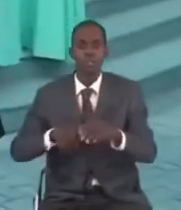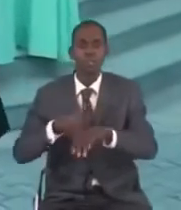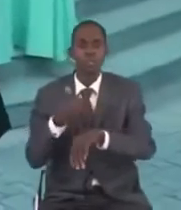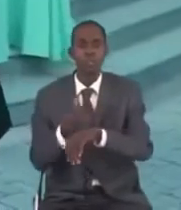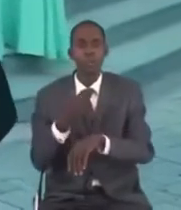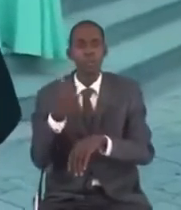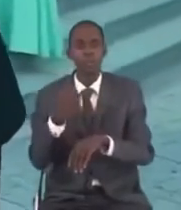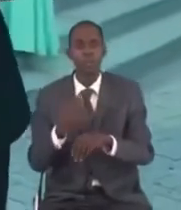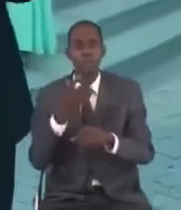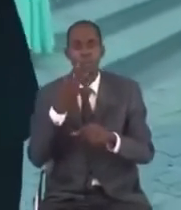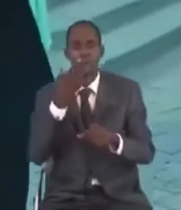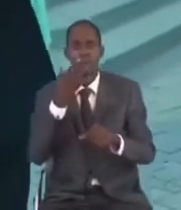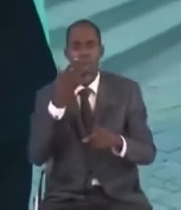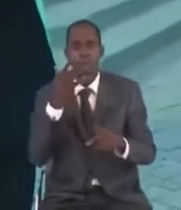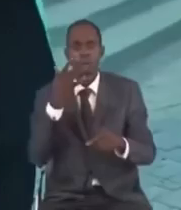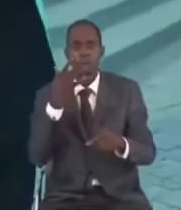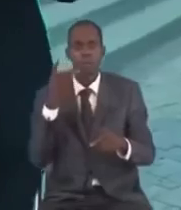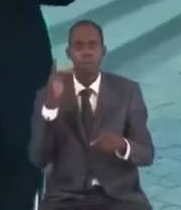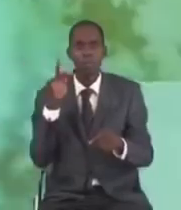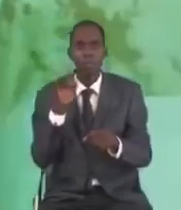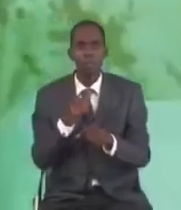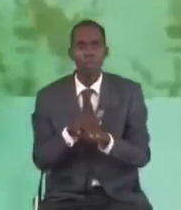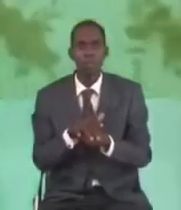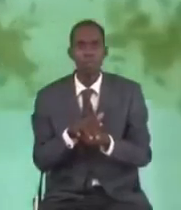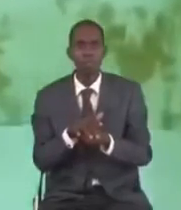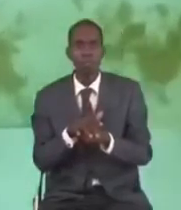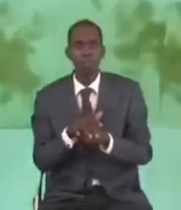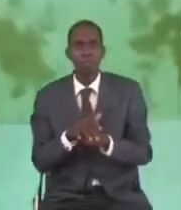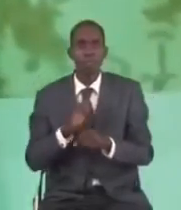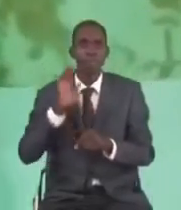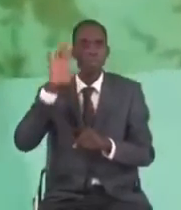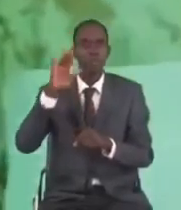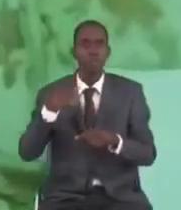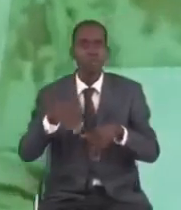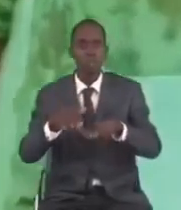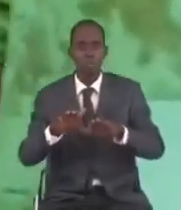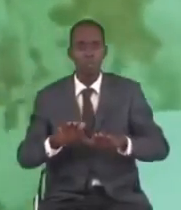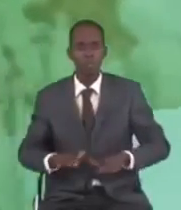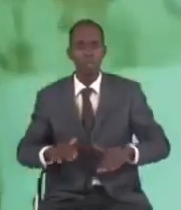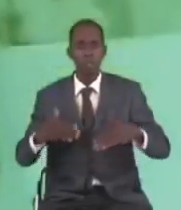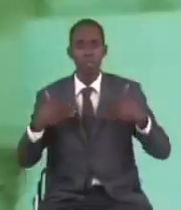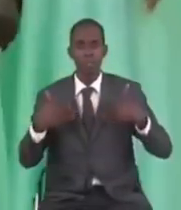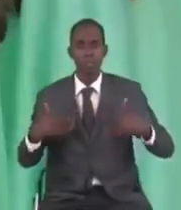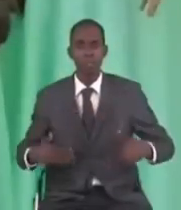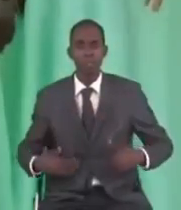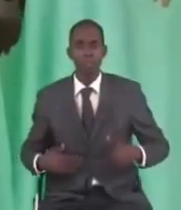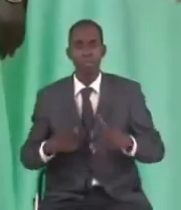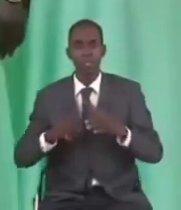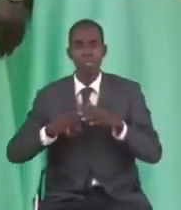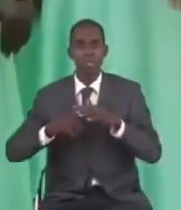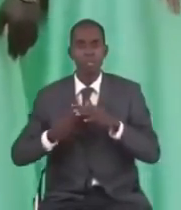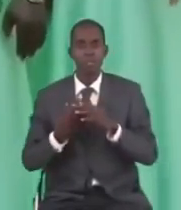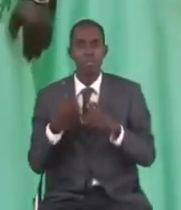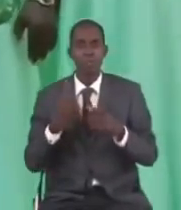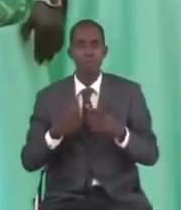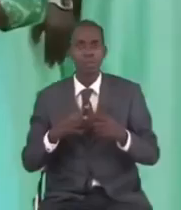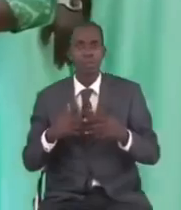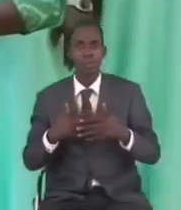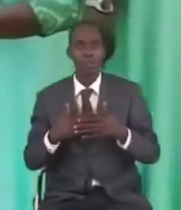the seal of promise, your very body began to